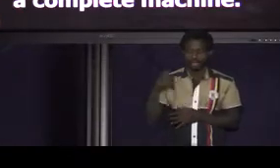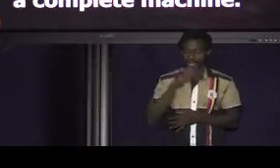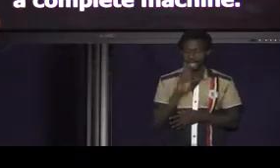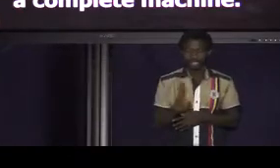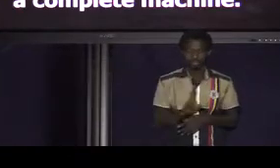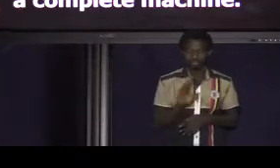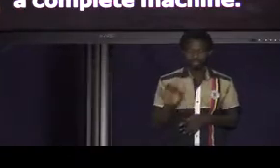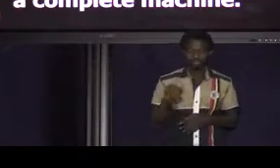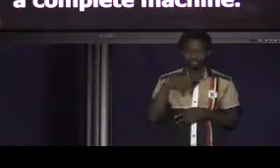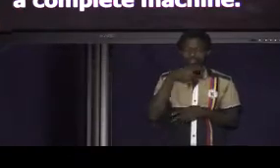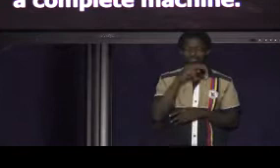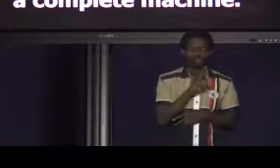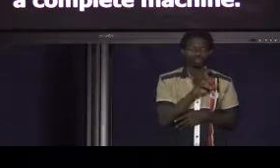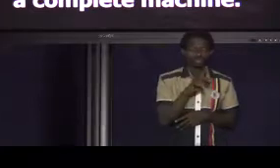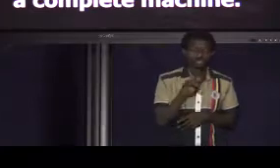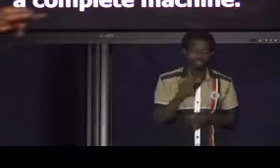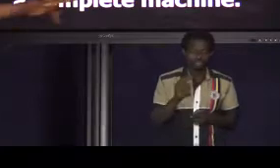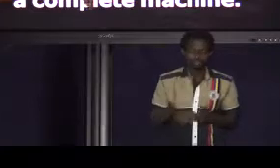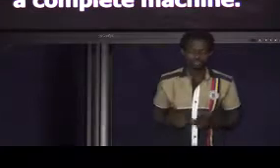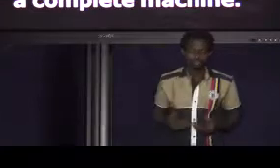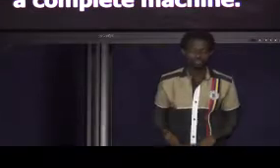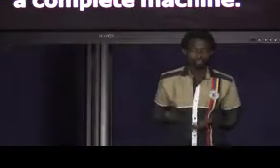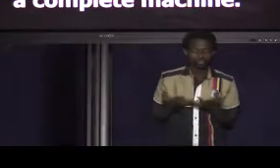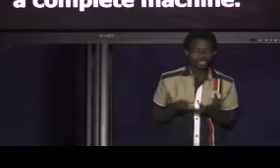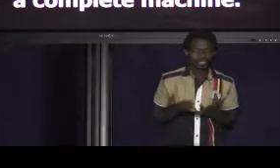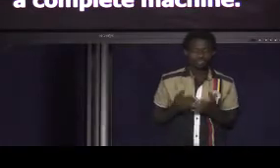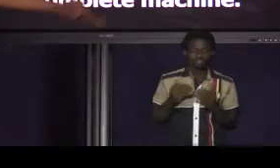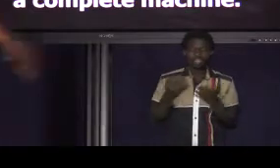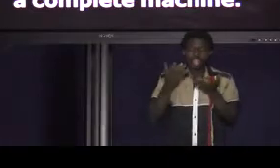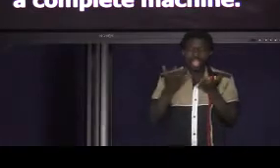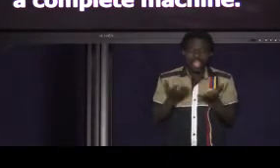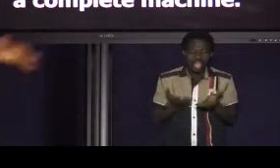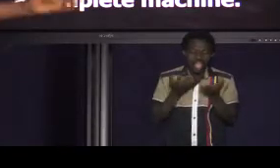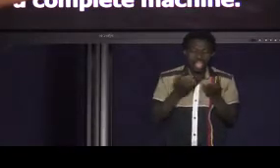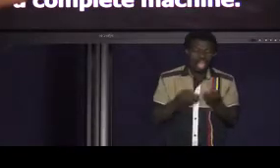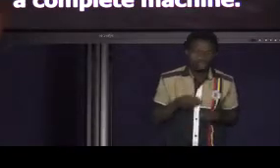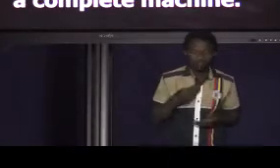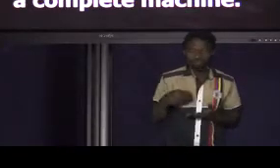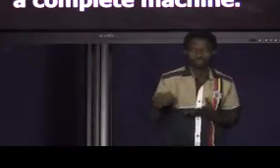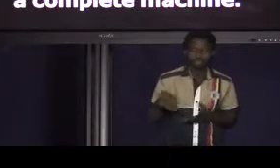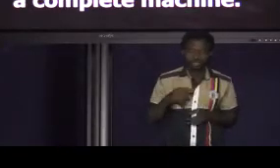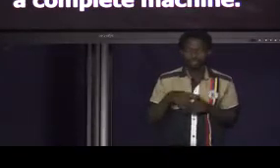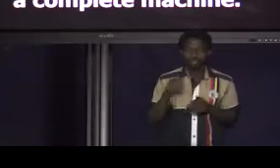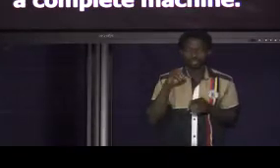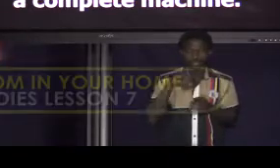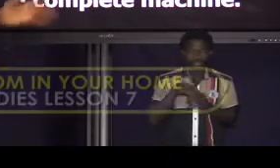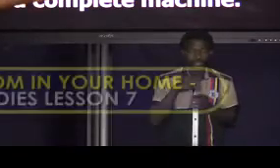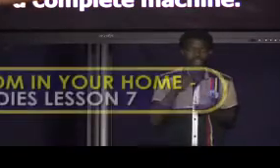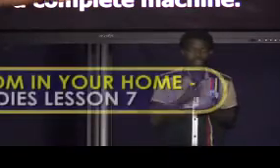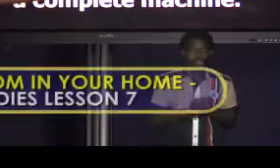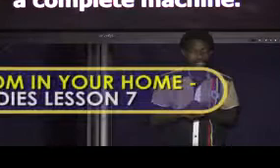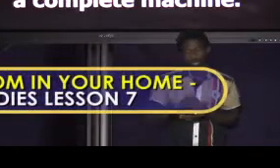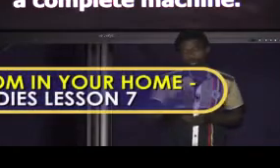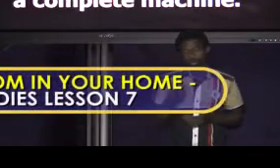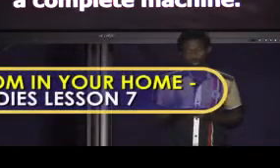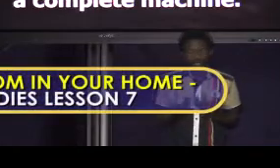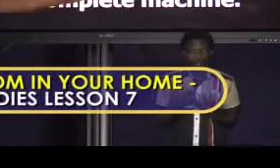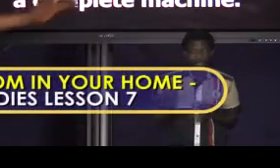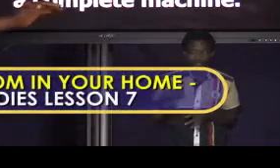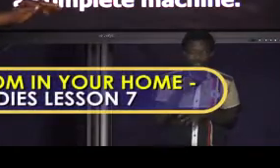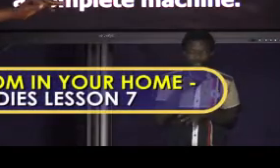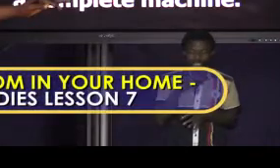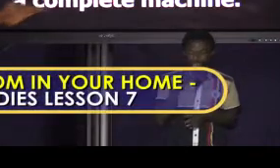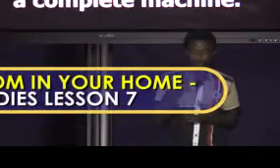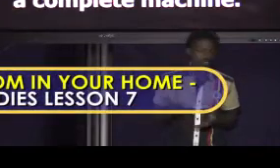there to lift heavy object. But in that grinding machine, we are not lifting any object there. So we say or